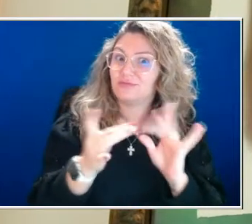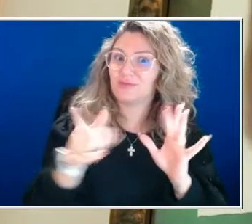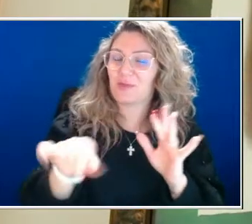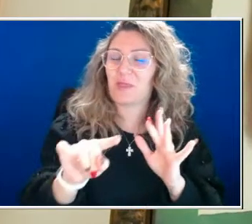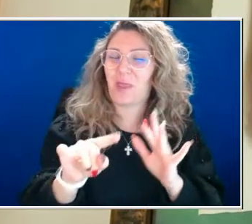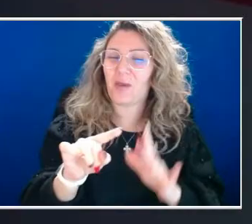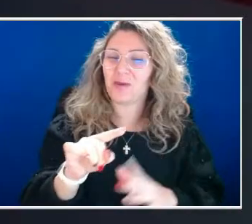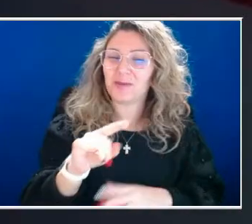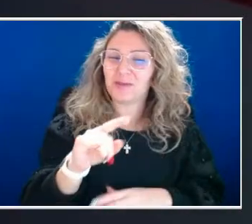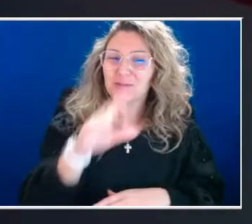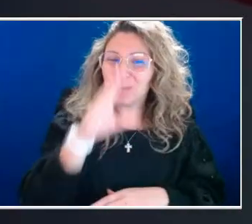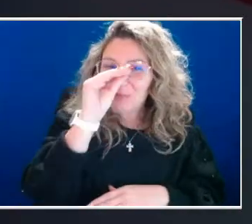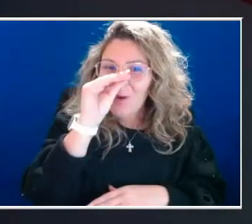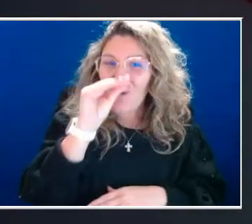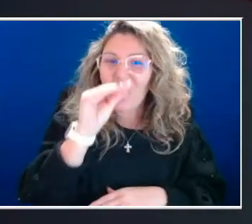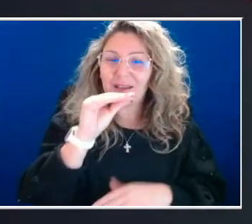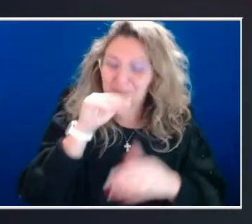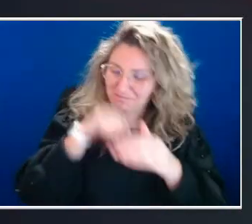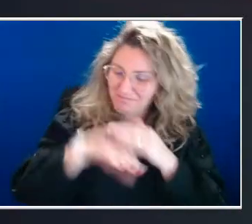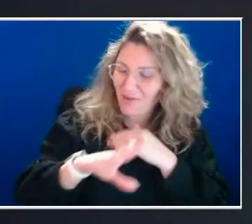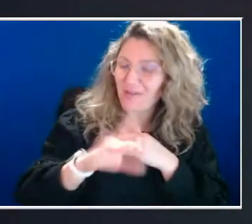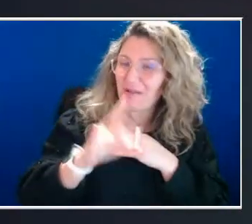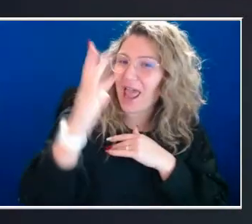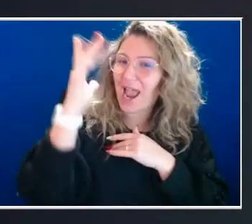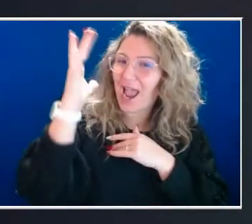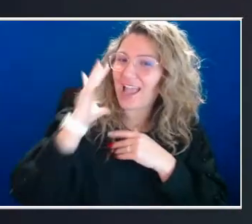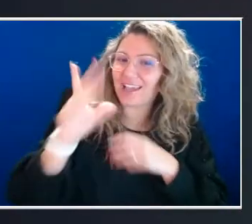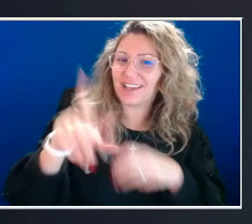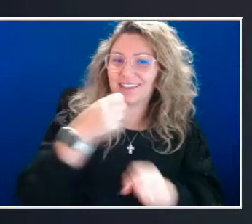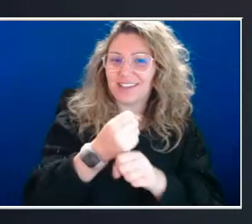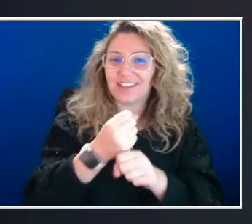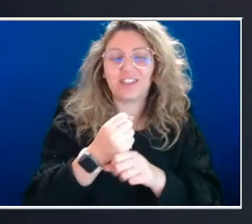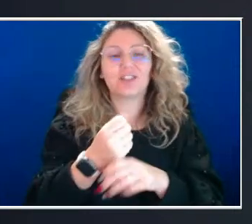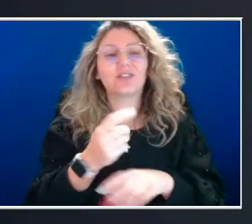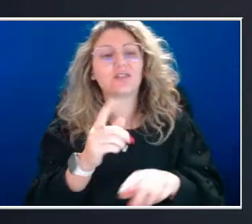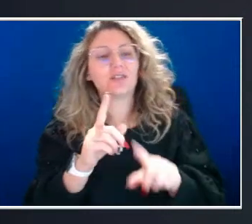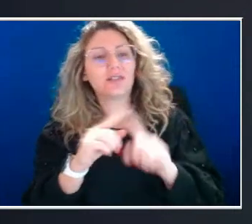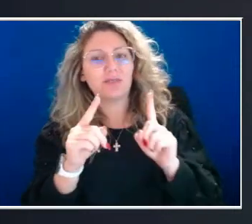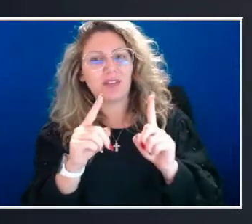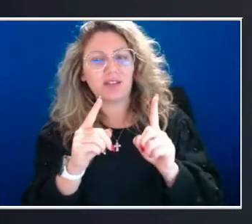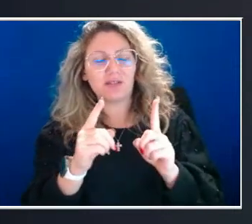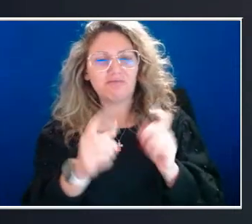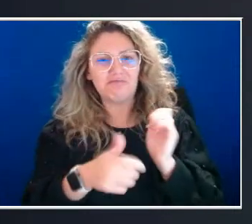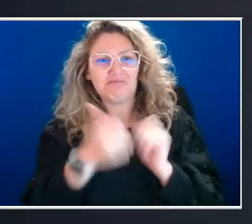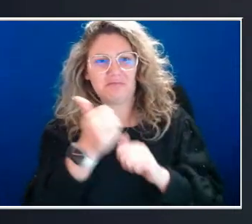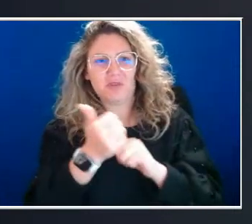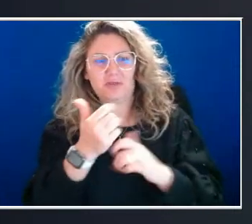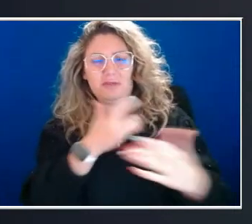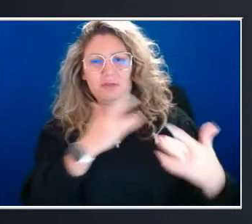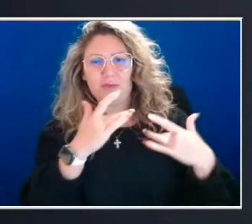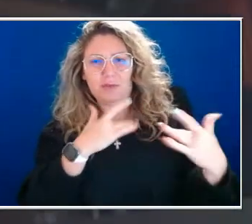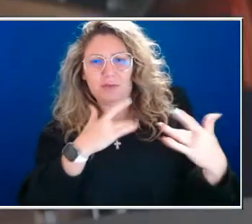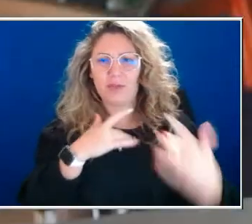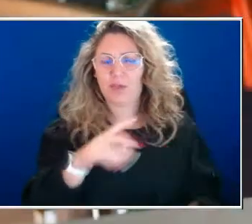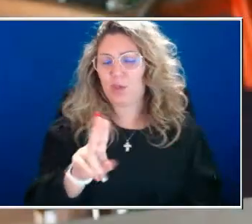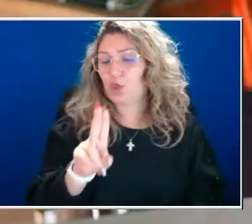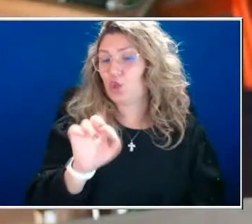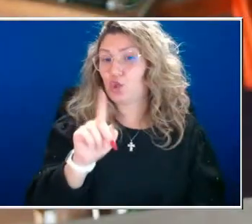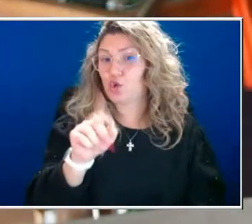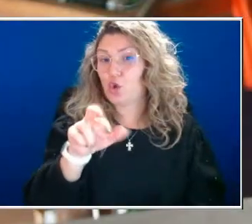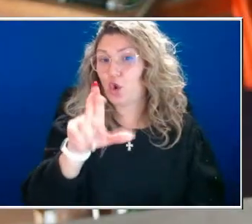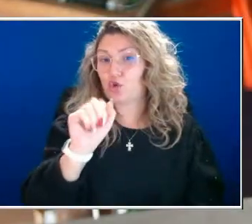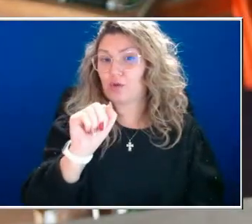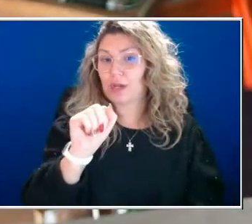to decades ago. The most worrisome being her prolapsed uterus, meaning her uterus had slipped out of place. I had almost a